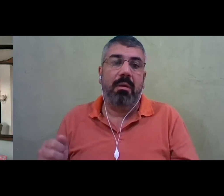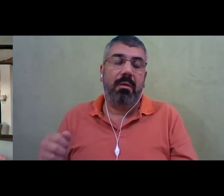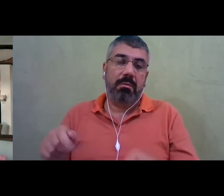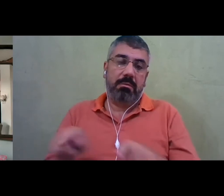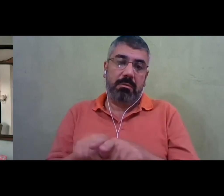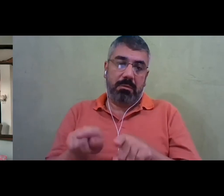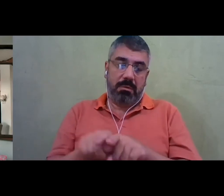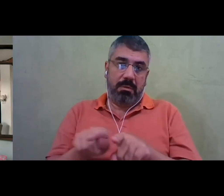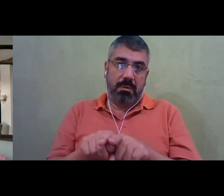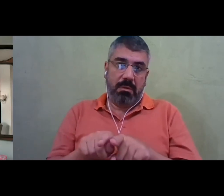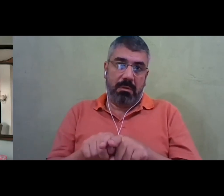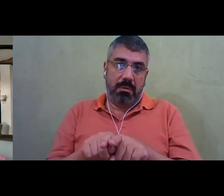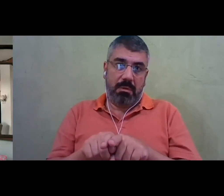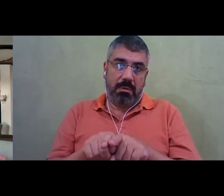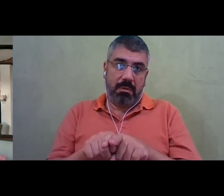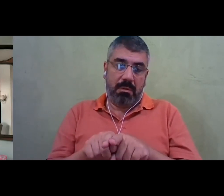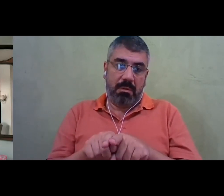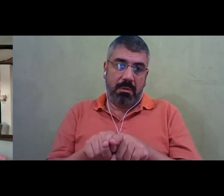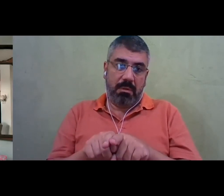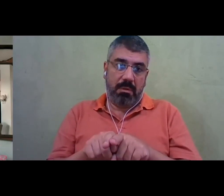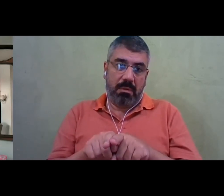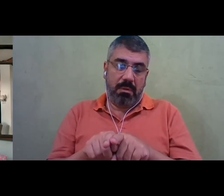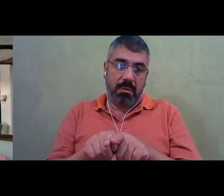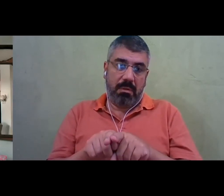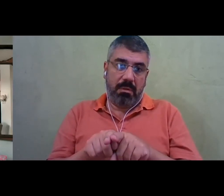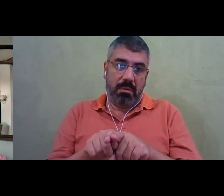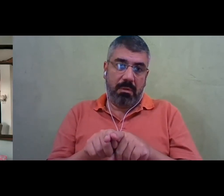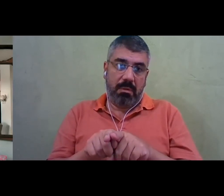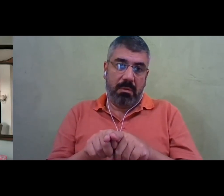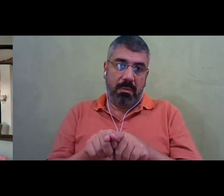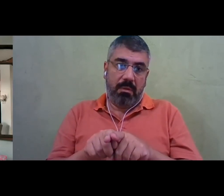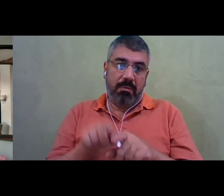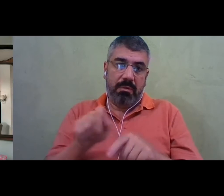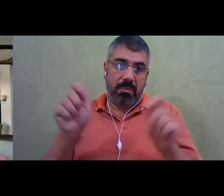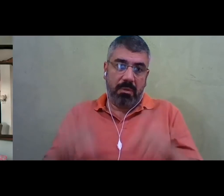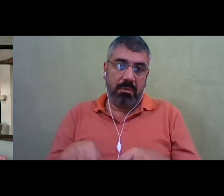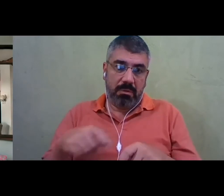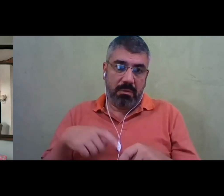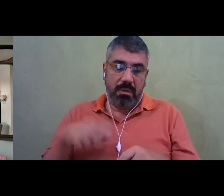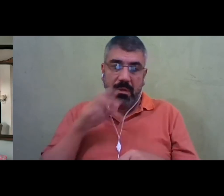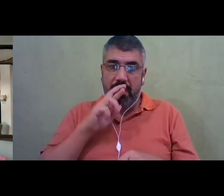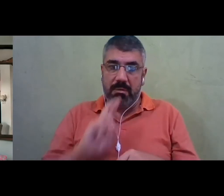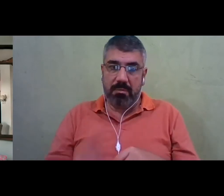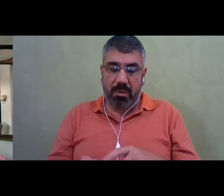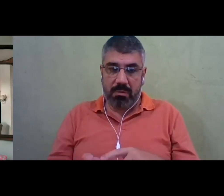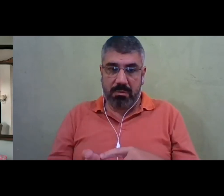answer to tell me you're just talking about some specific phase of life,